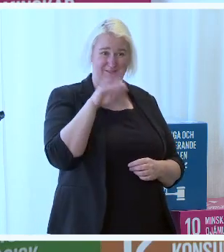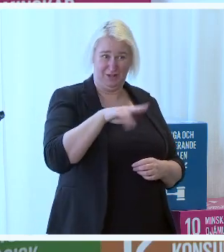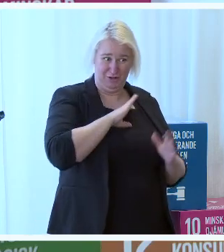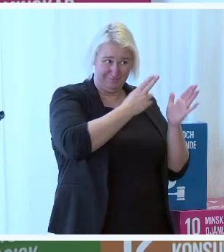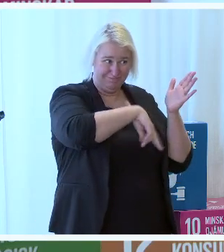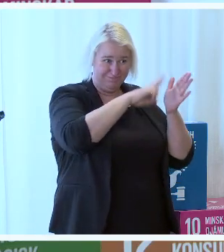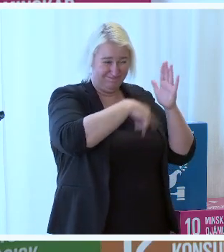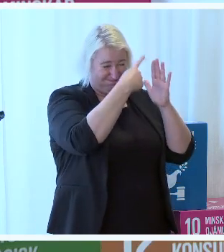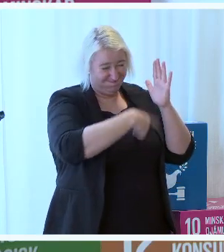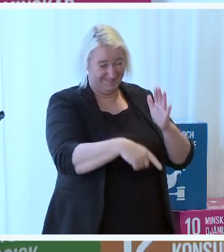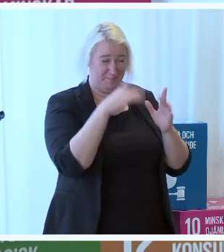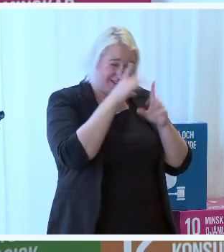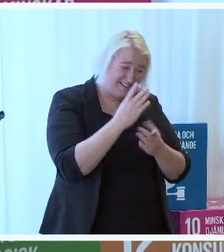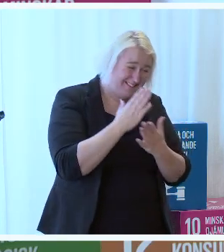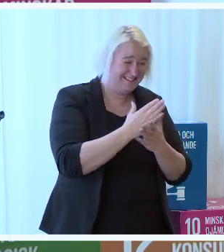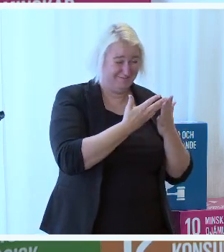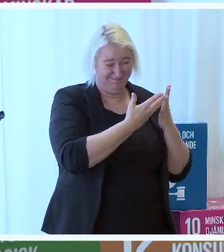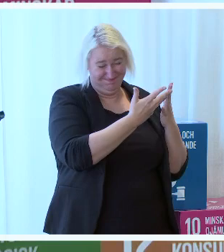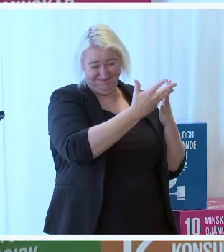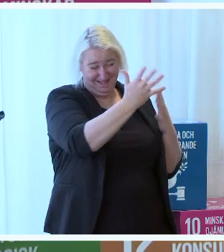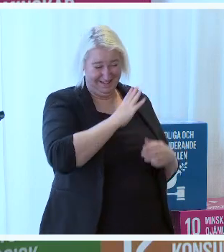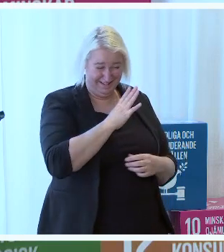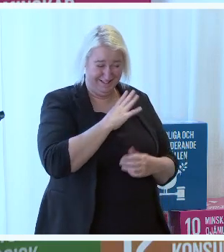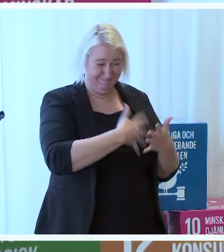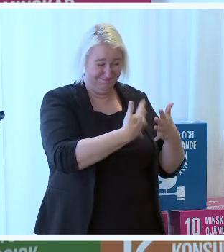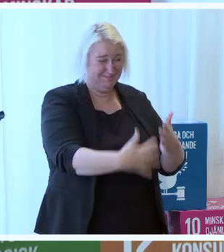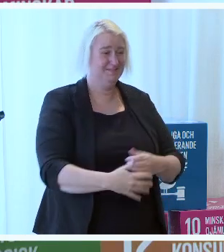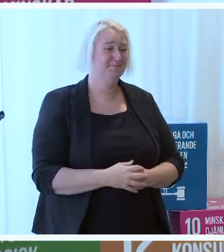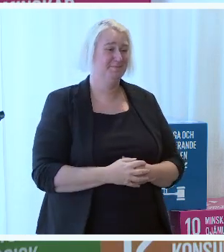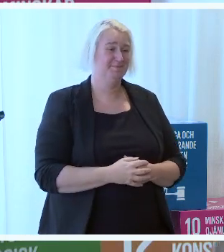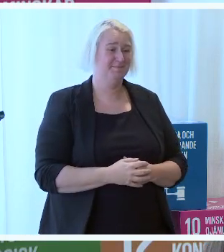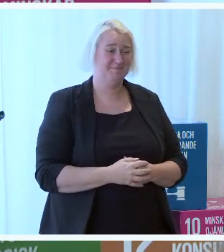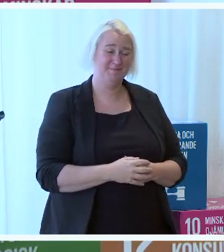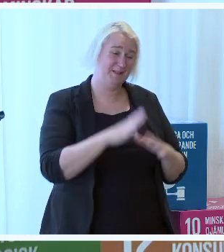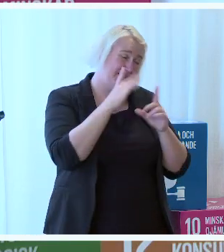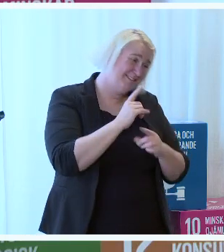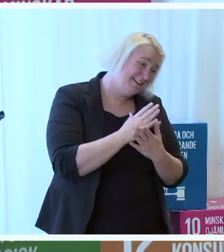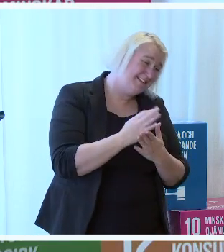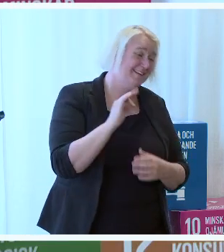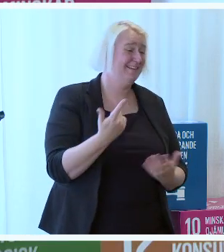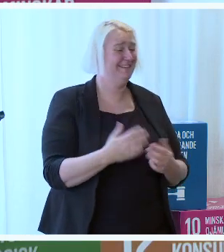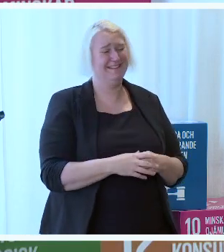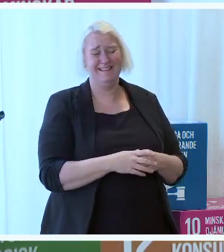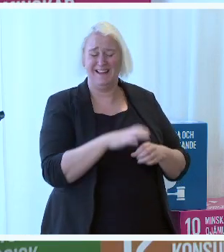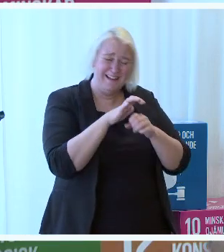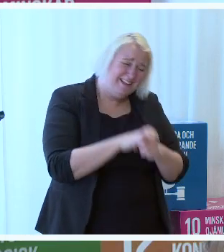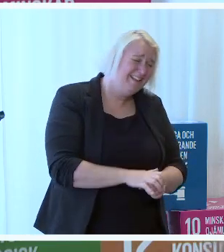general, the Universal Declaration of Human Rights, the Convention of Elimination of All Forms of Discrimination Against Women.